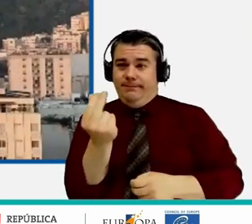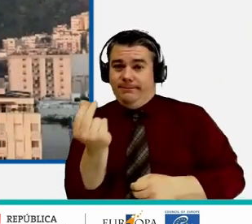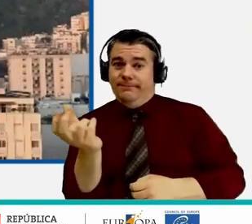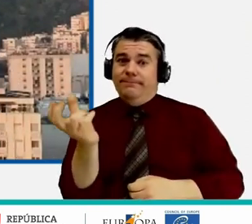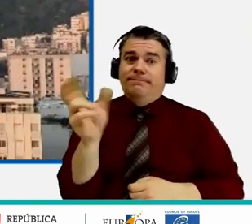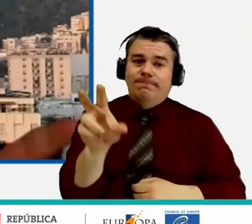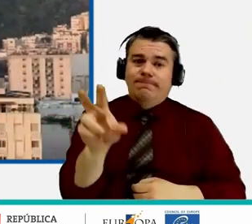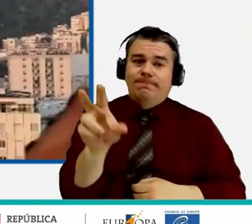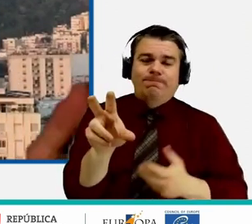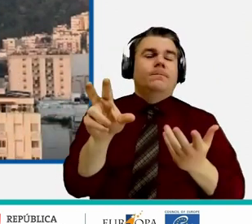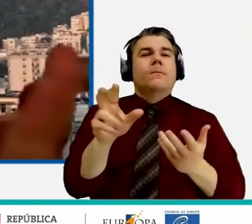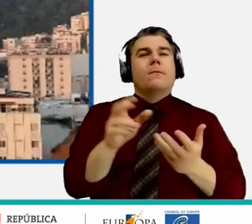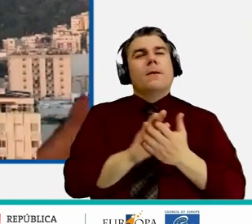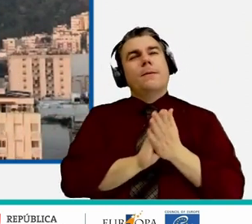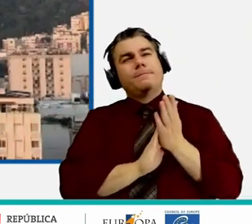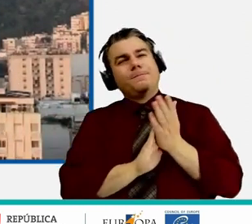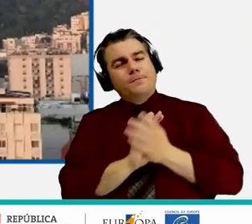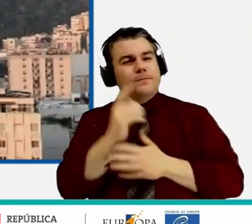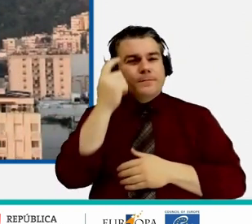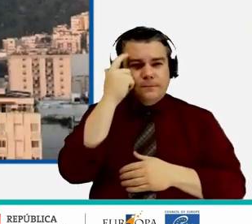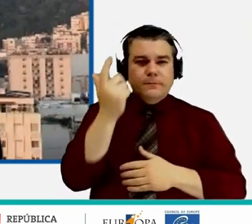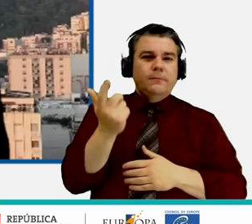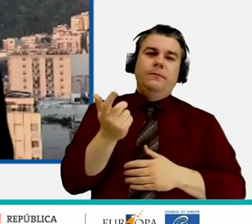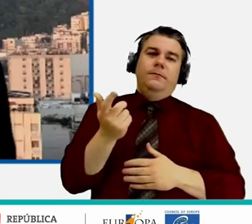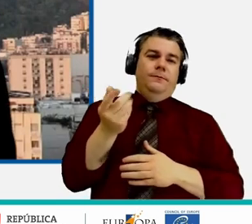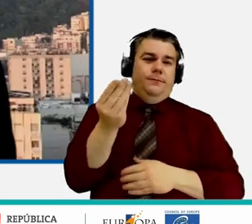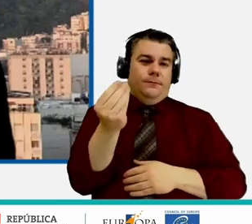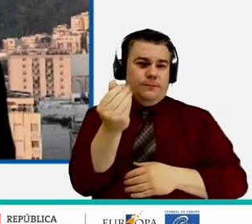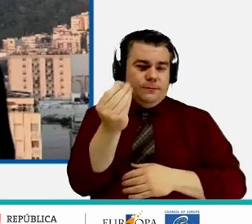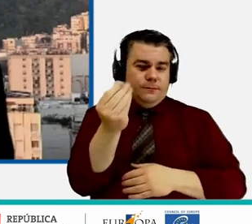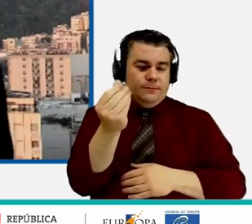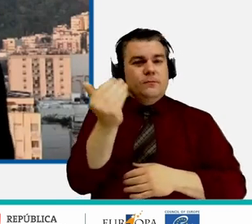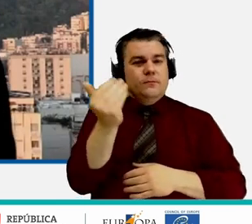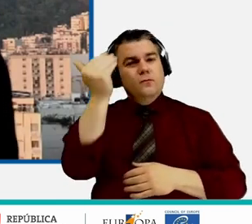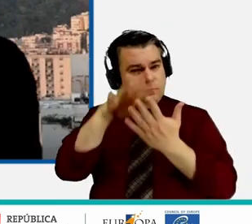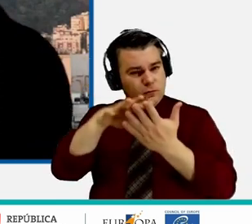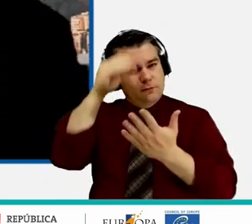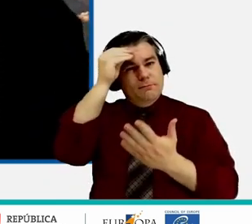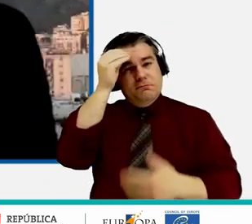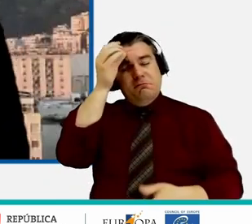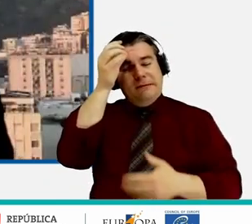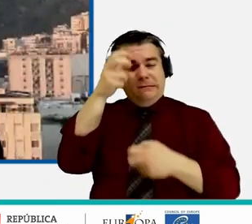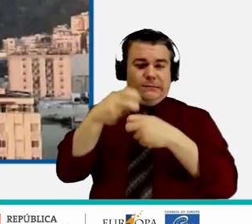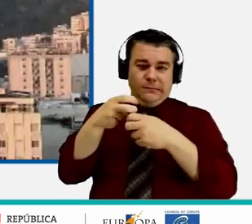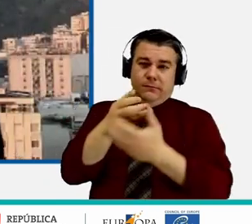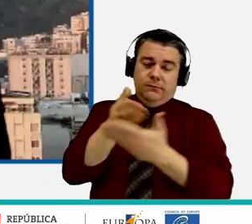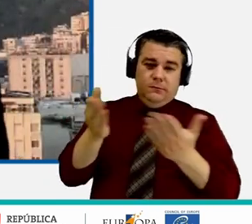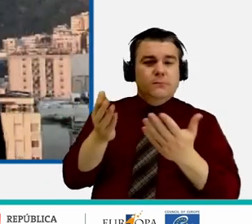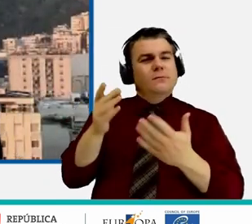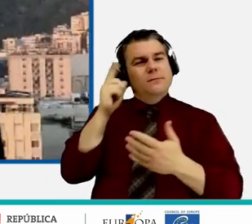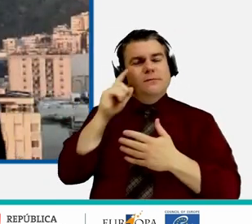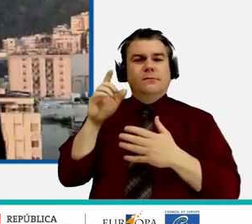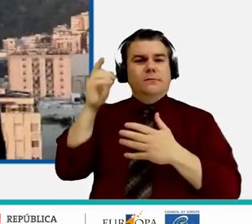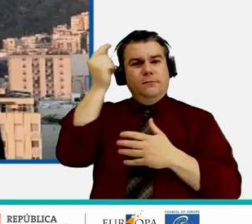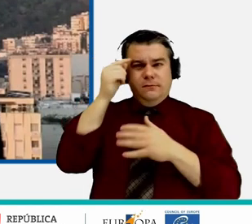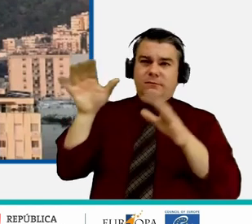I could say some institutional finance and also knowledge challenge, and starting by the institutional barriers. We know that governments